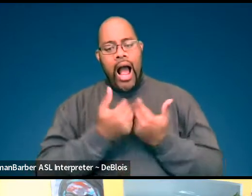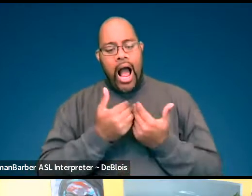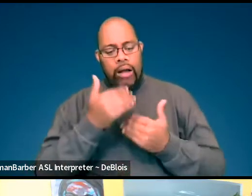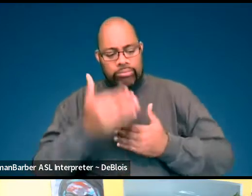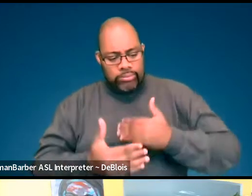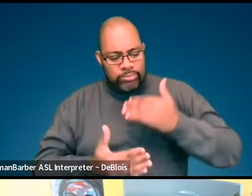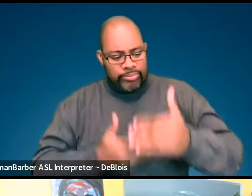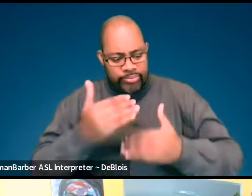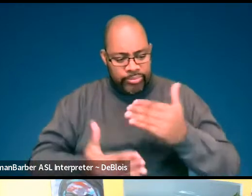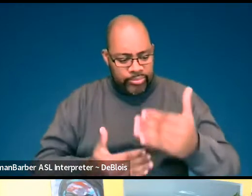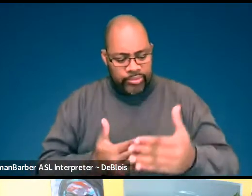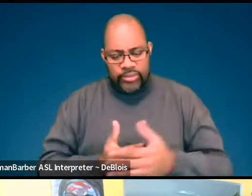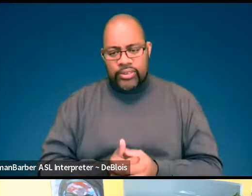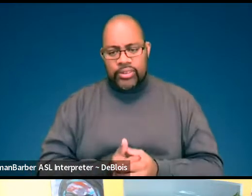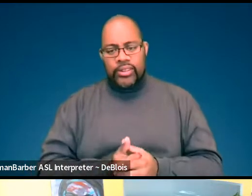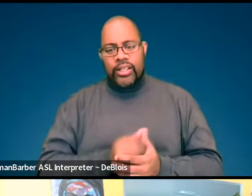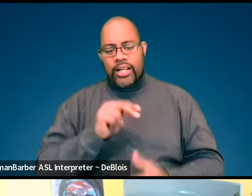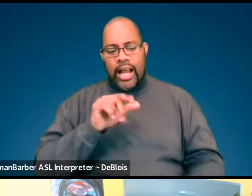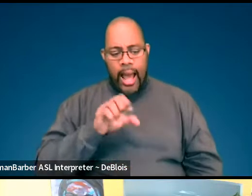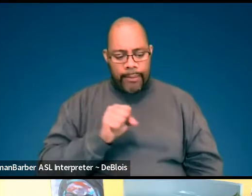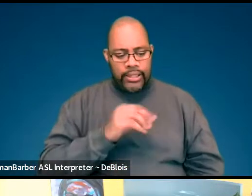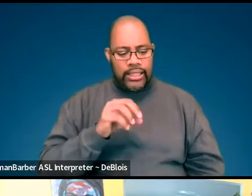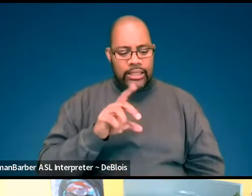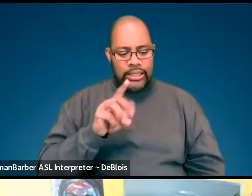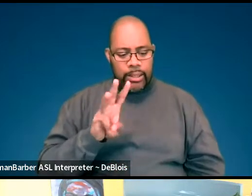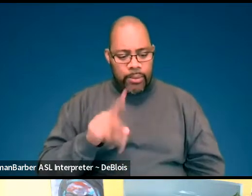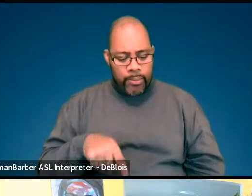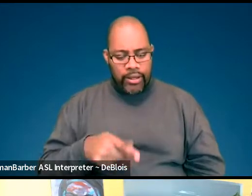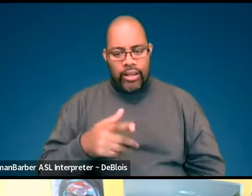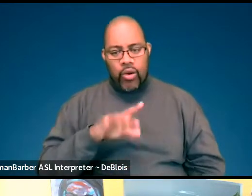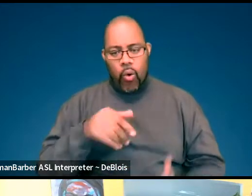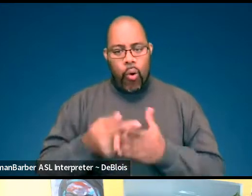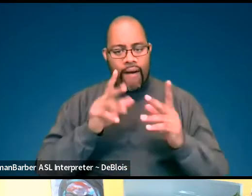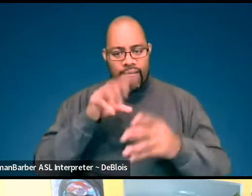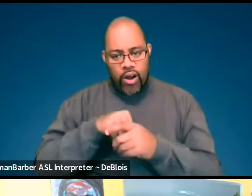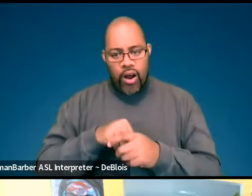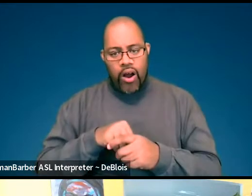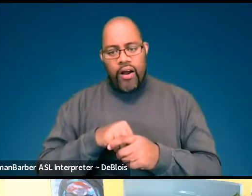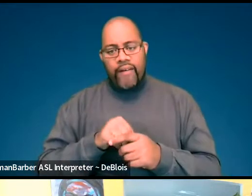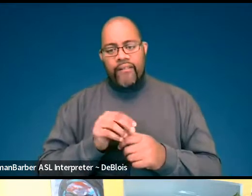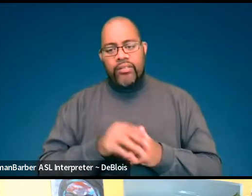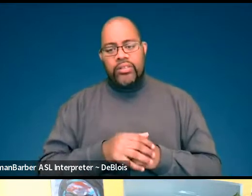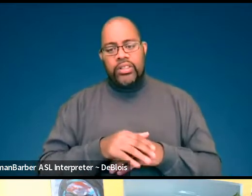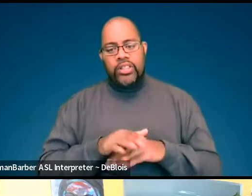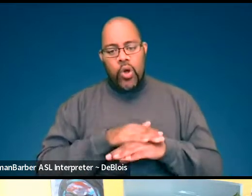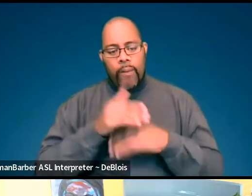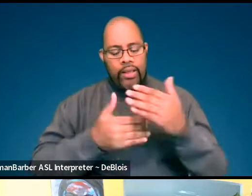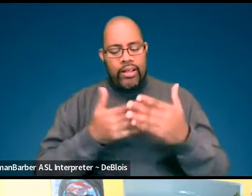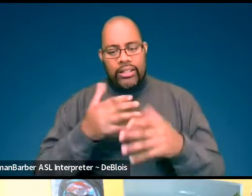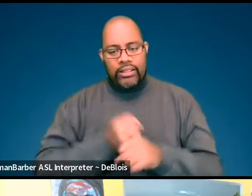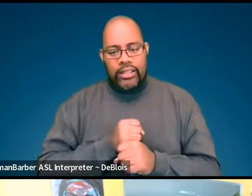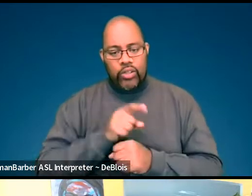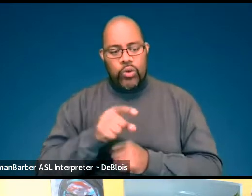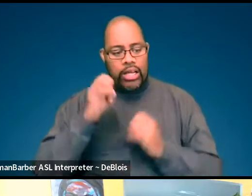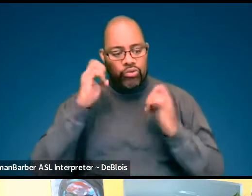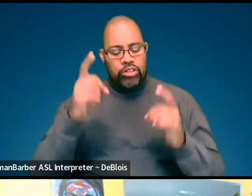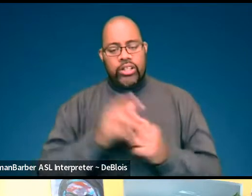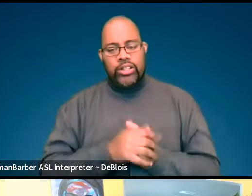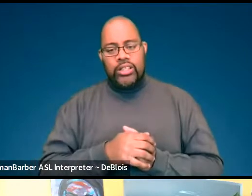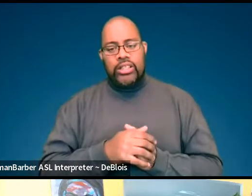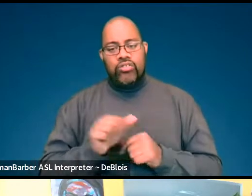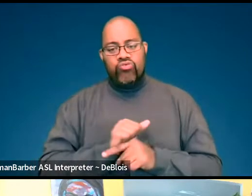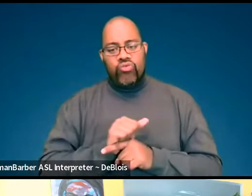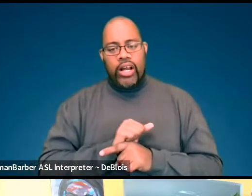methodically NABs and DWP and all those involved were slow and methodical in getting you educated and trained